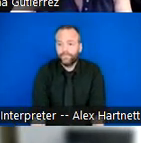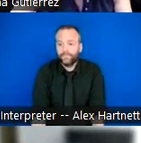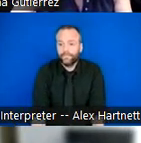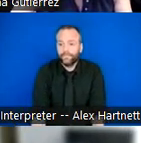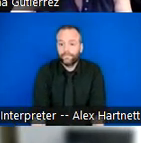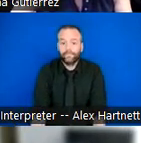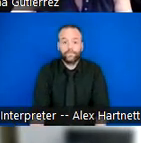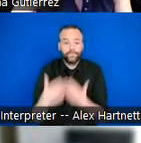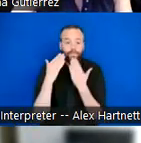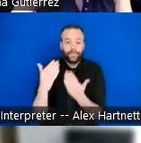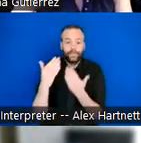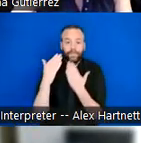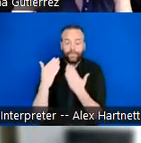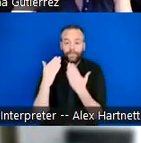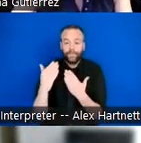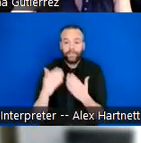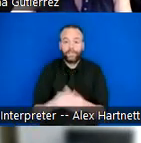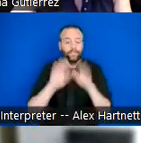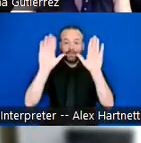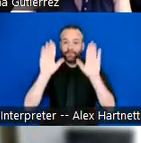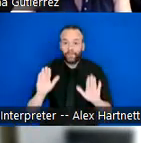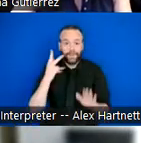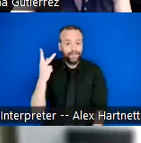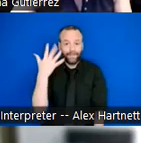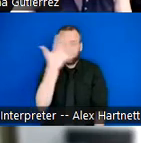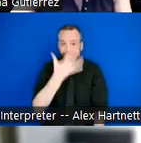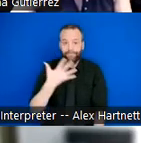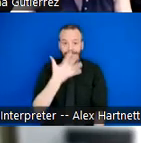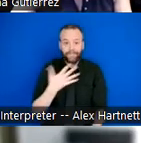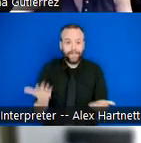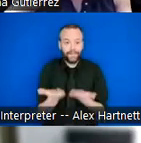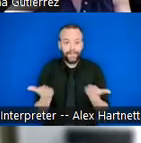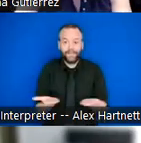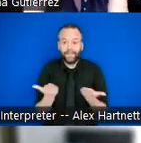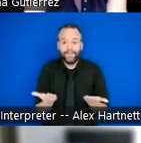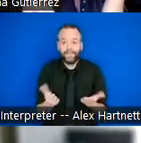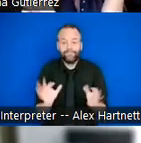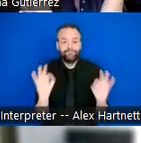Thank you all. It's great to see how many folks we have with us today.